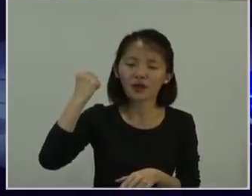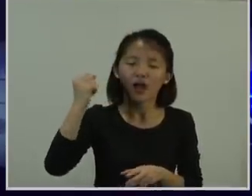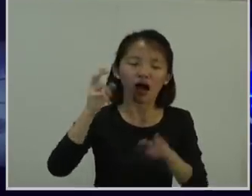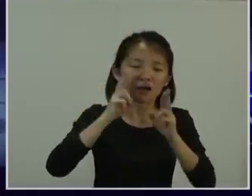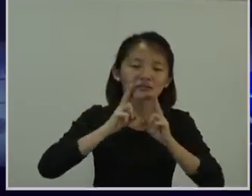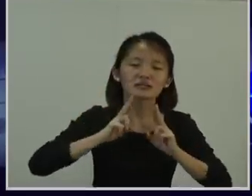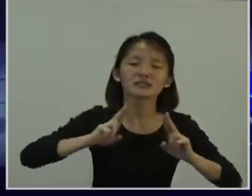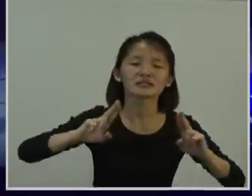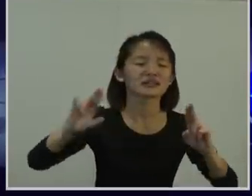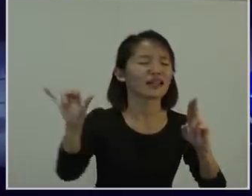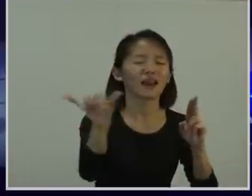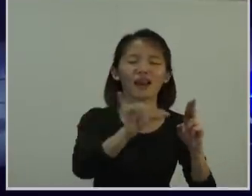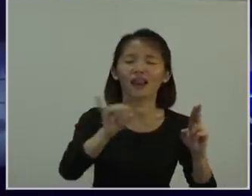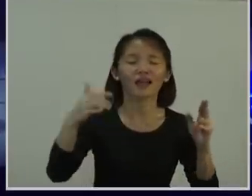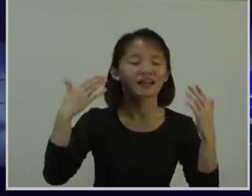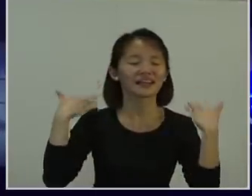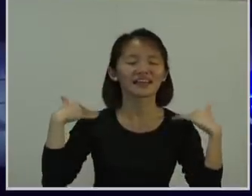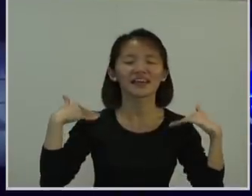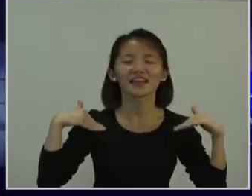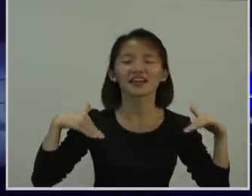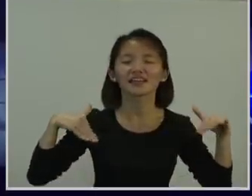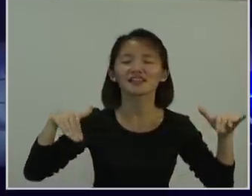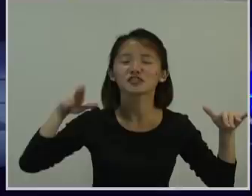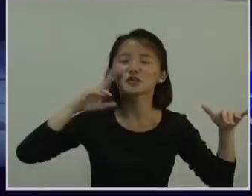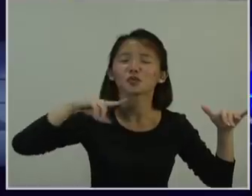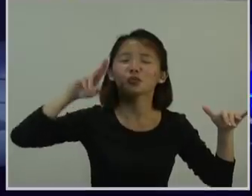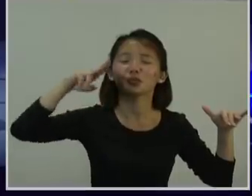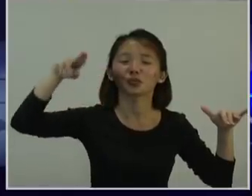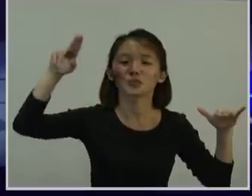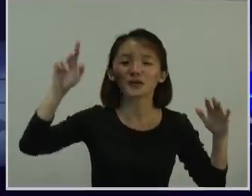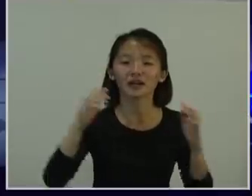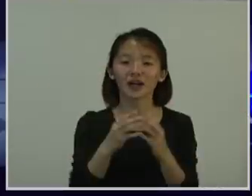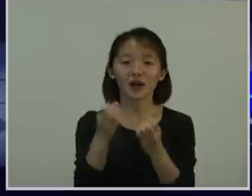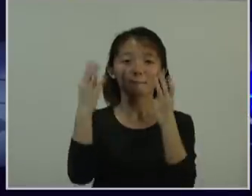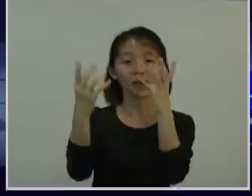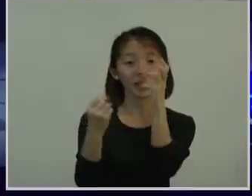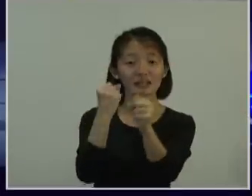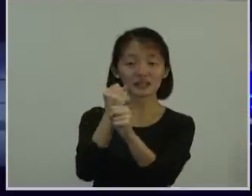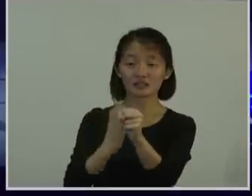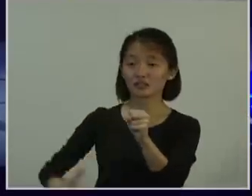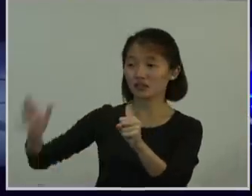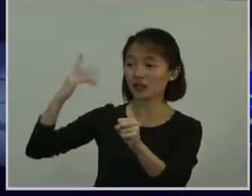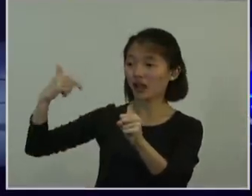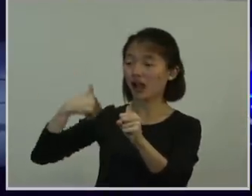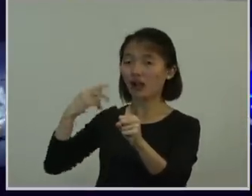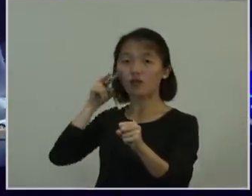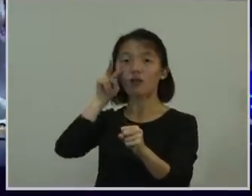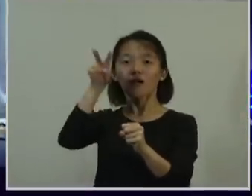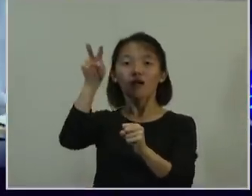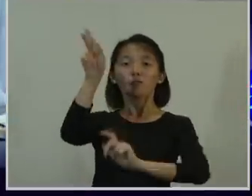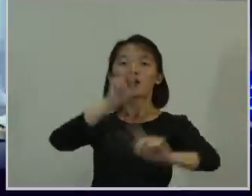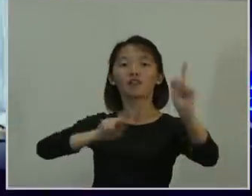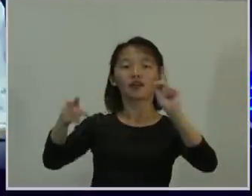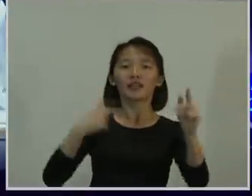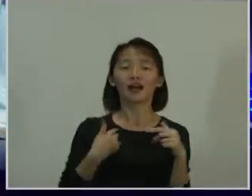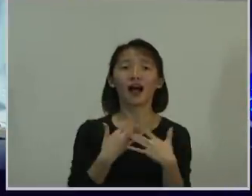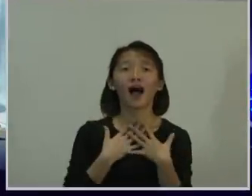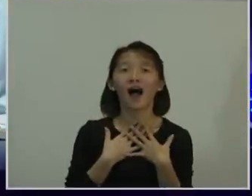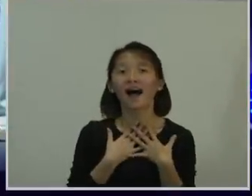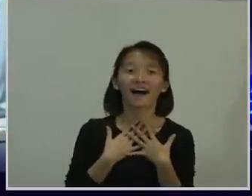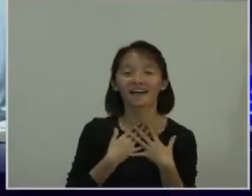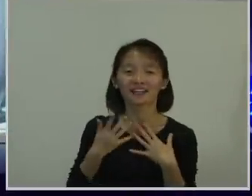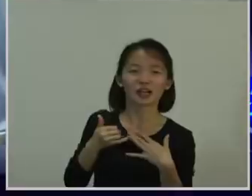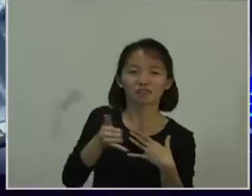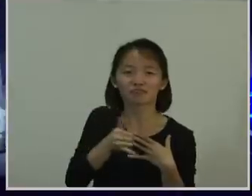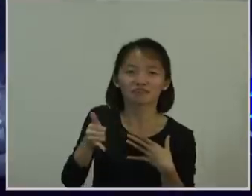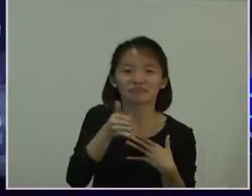an angel. And many years ago, when I saw her performing on stage, I actually went up to her like a little fan and in a fangirl mode, and